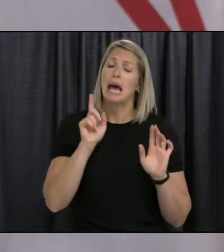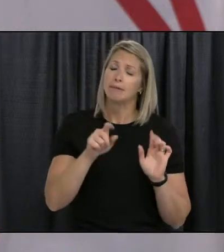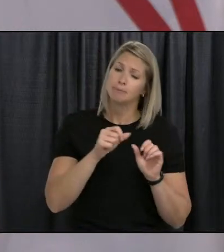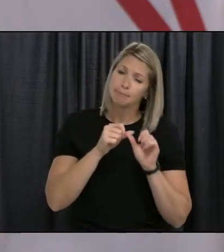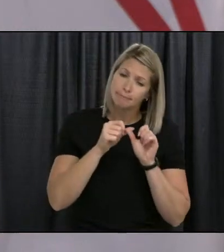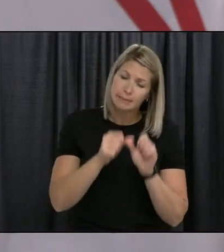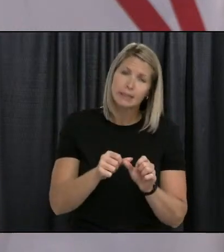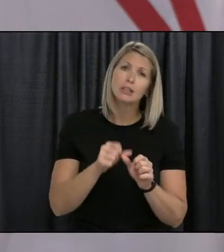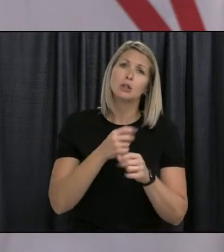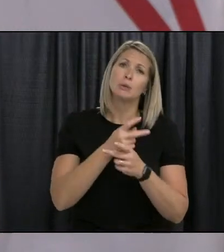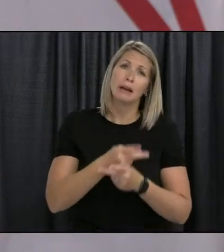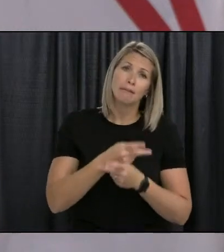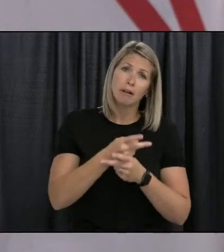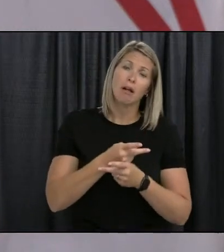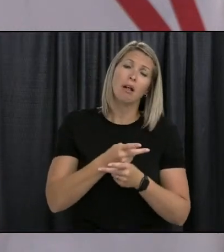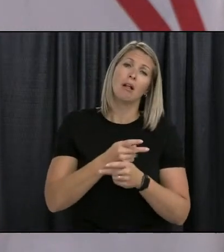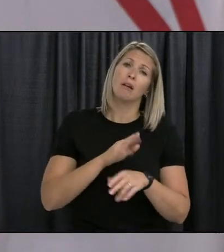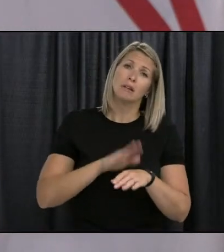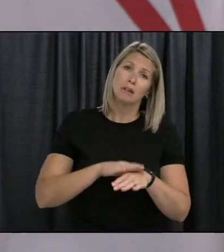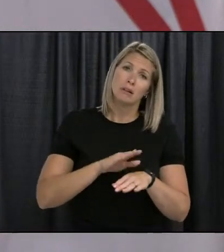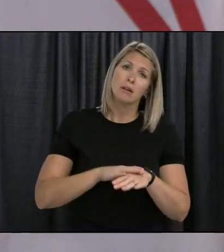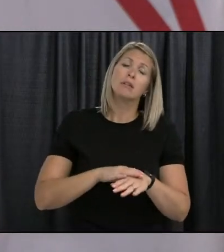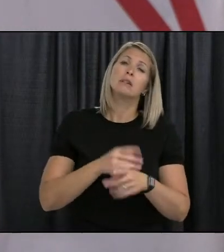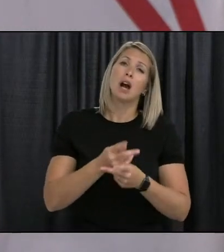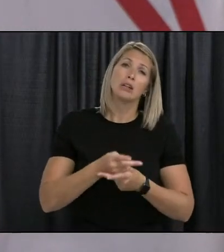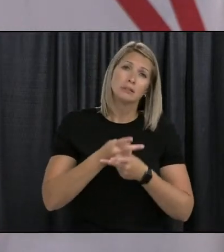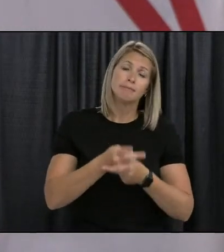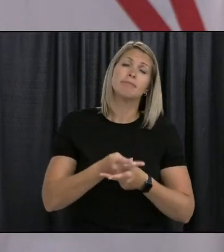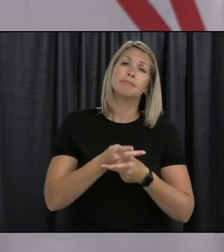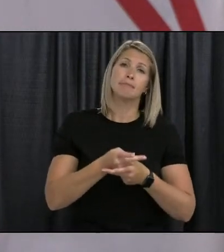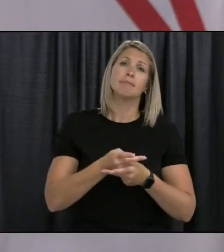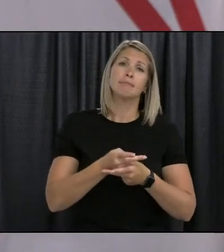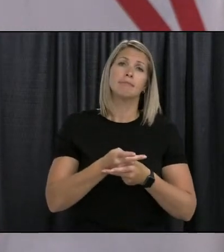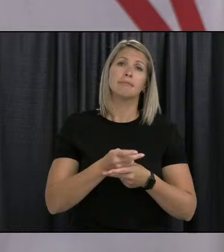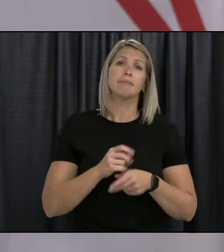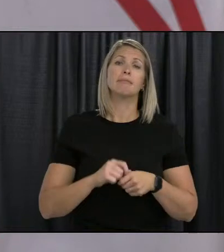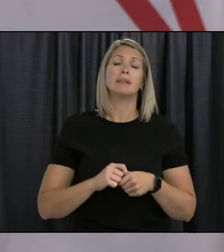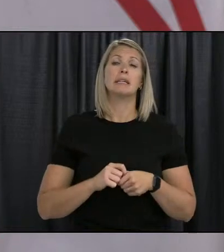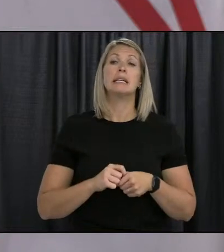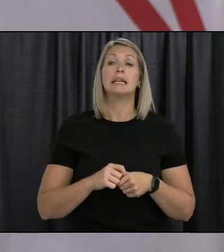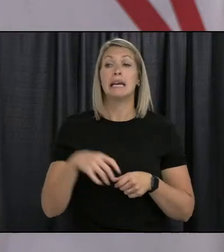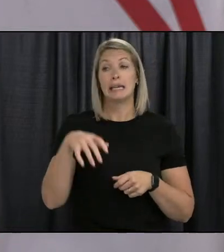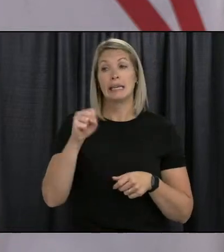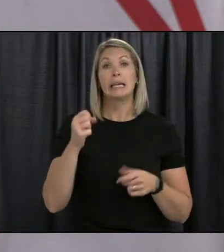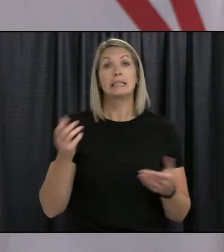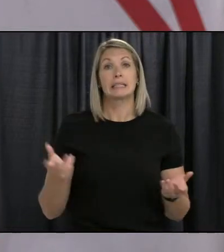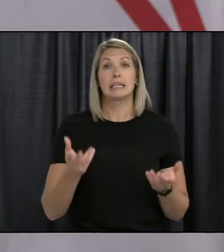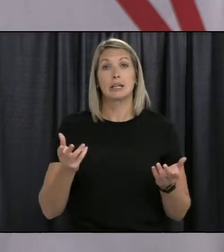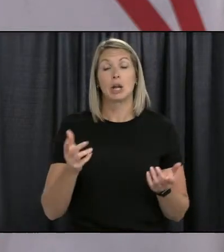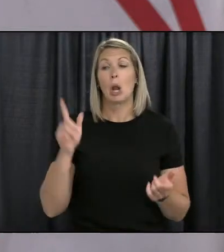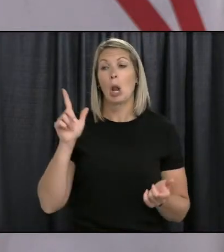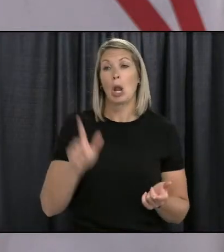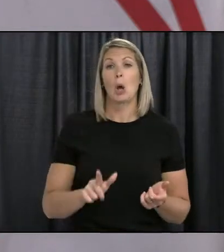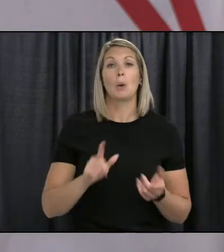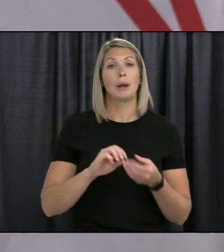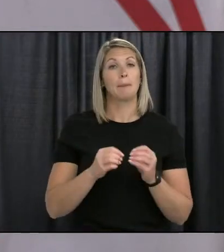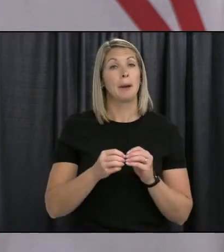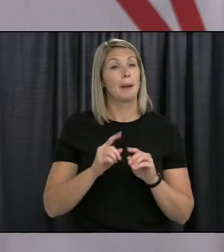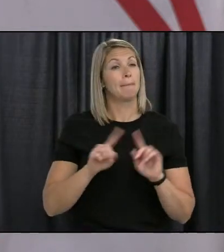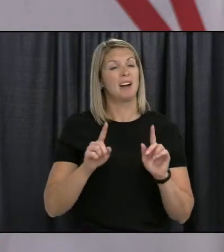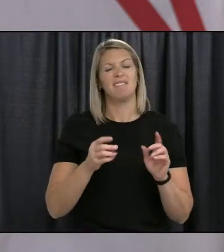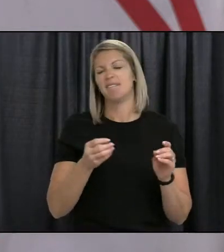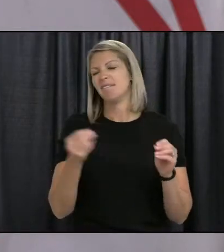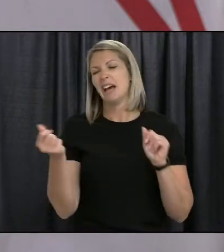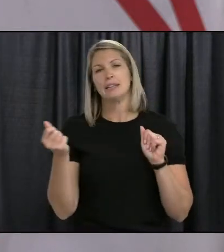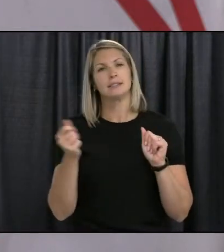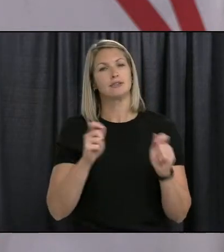careful. And even though we have a low prevalence at the moment, that can change. So we